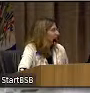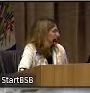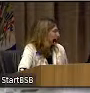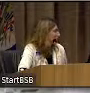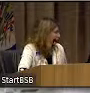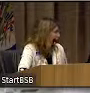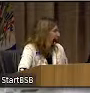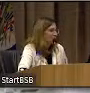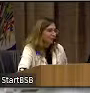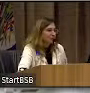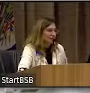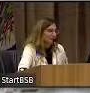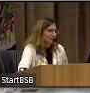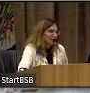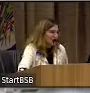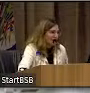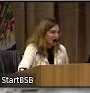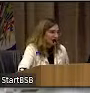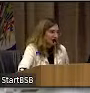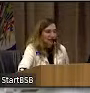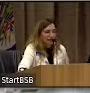important